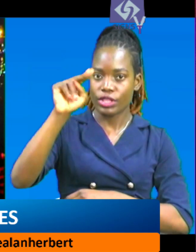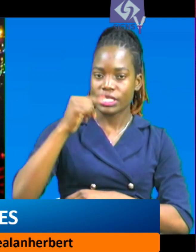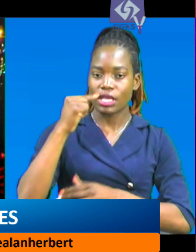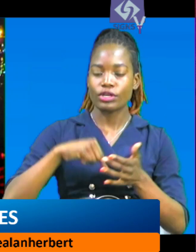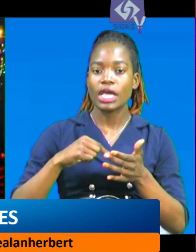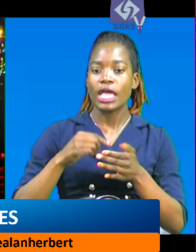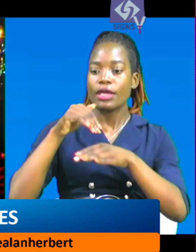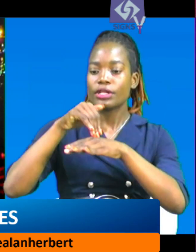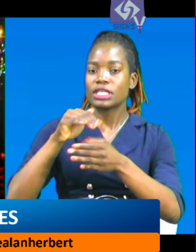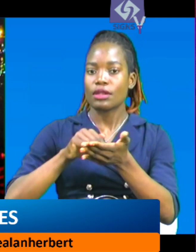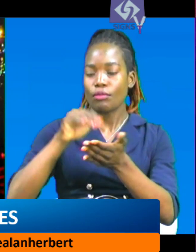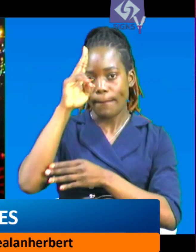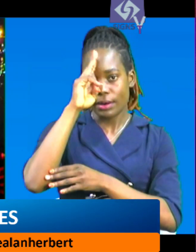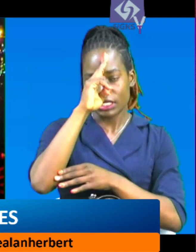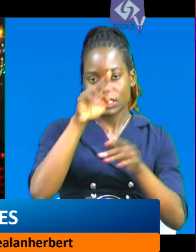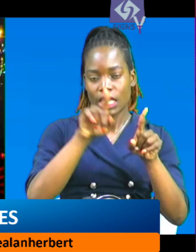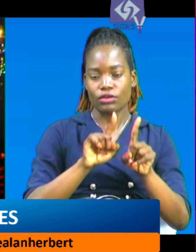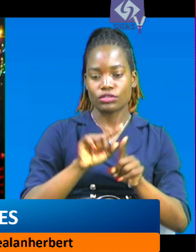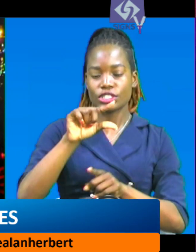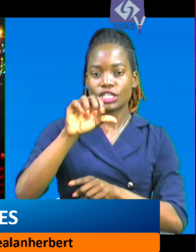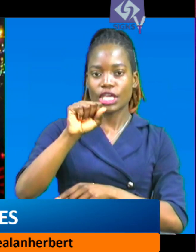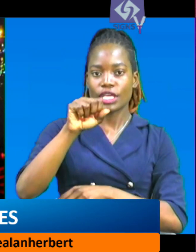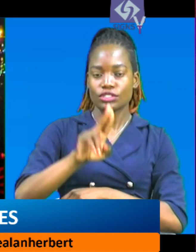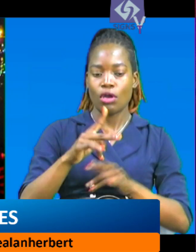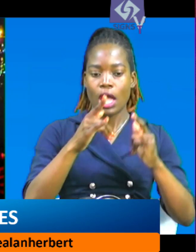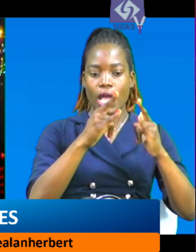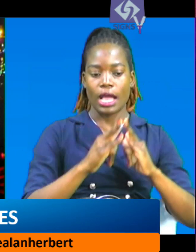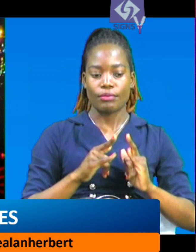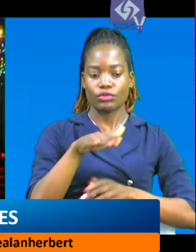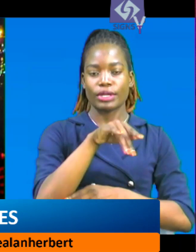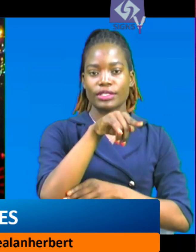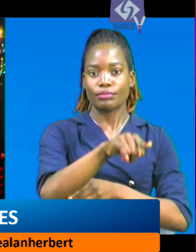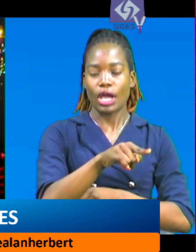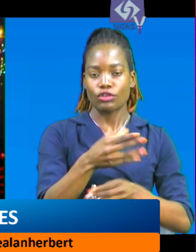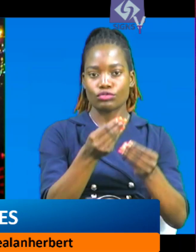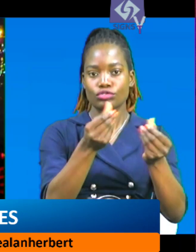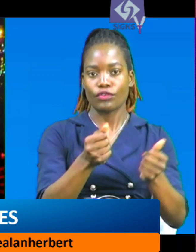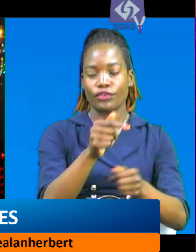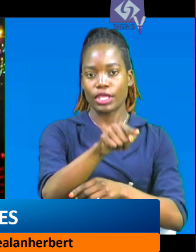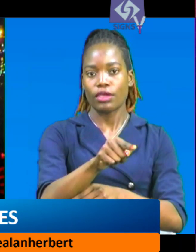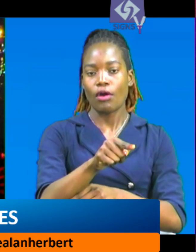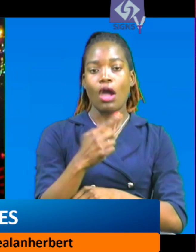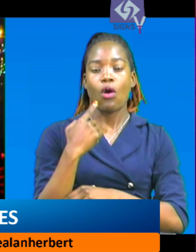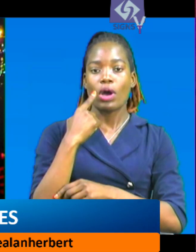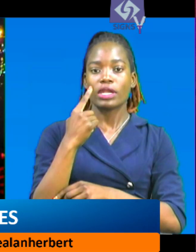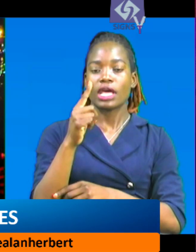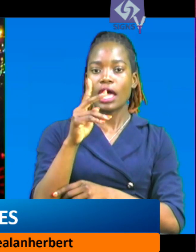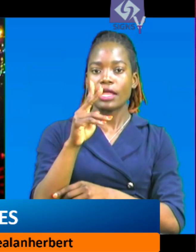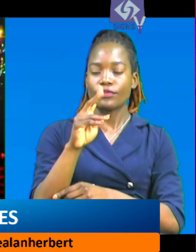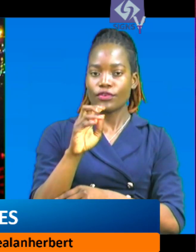unit and the General Service Unit comes to the area to deal with the menace.